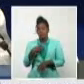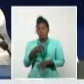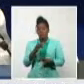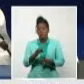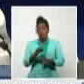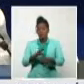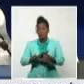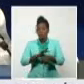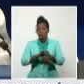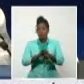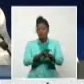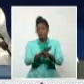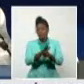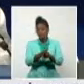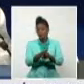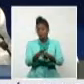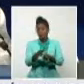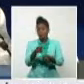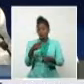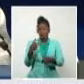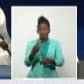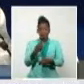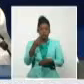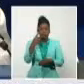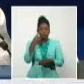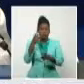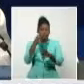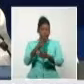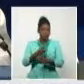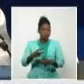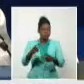female and 7 are male. That is